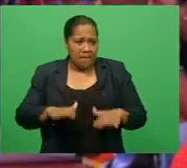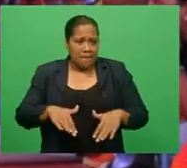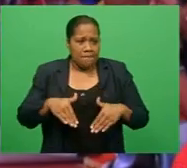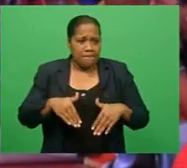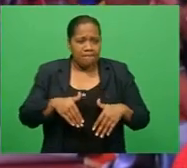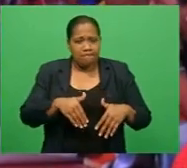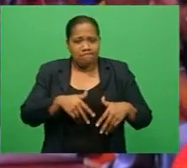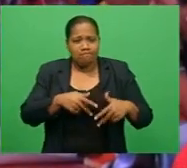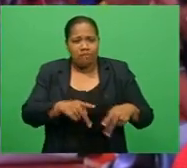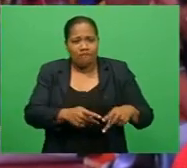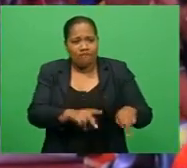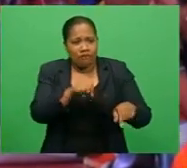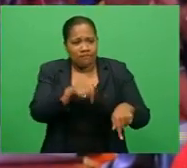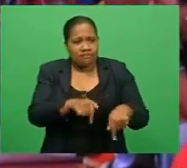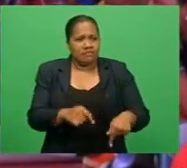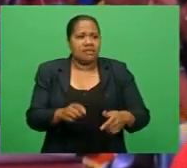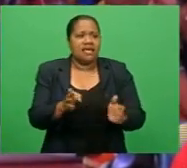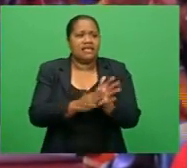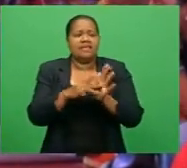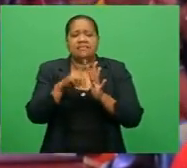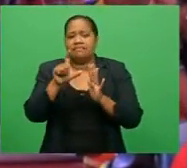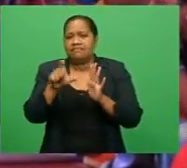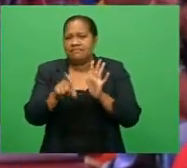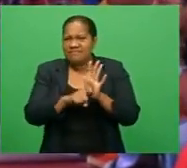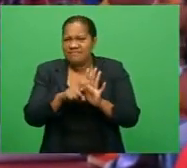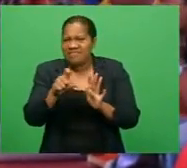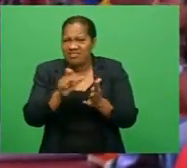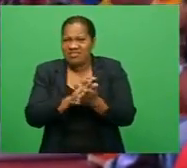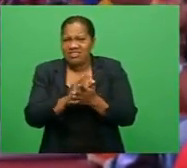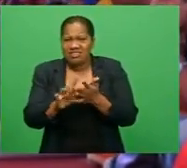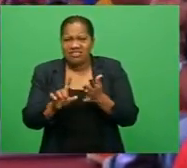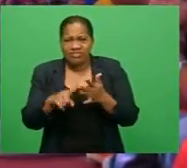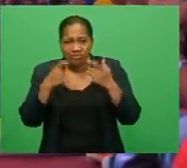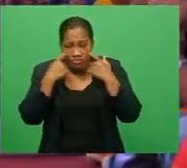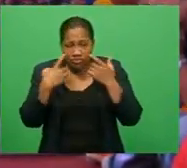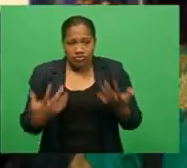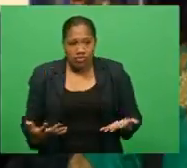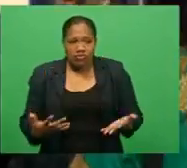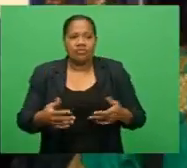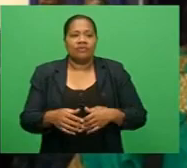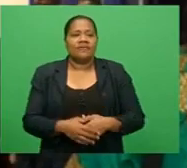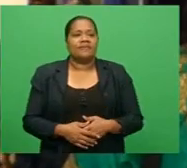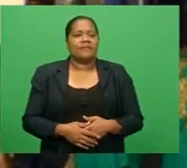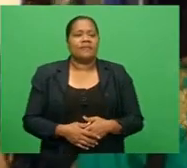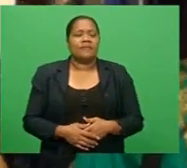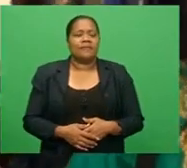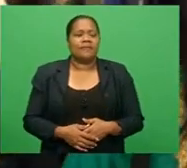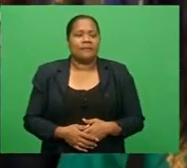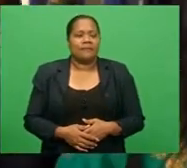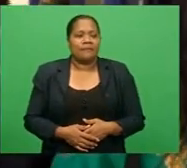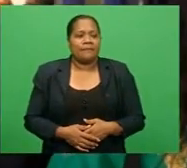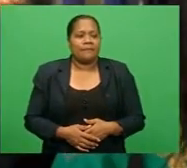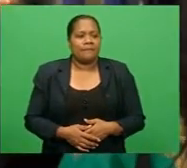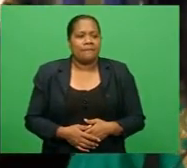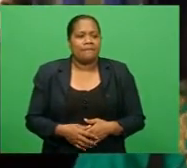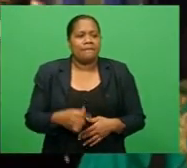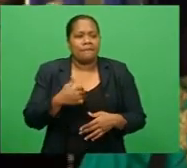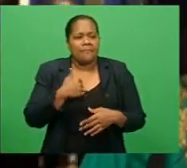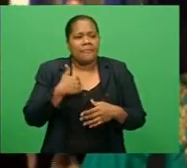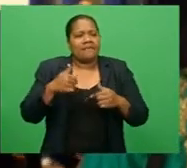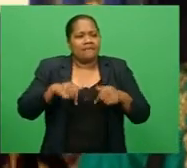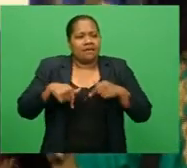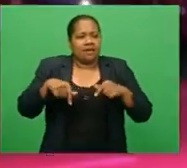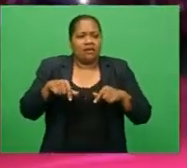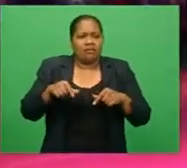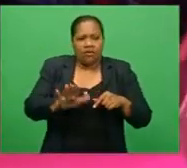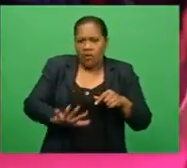and Mirchu showed the Mirchi Dhamaka show. So I love to hear everyone. I see